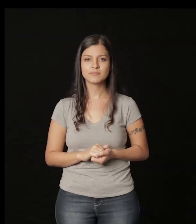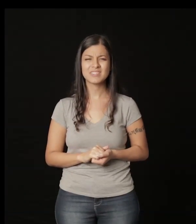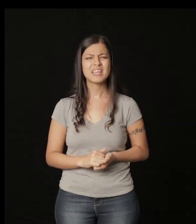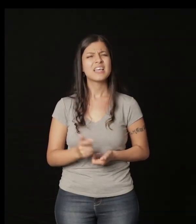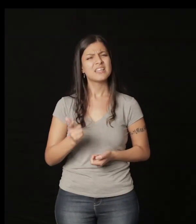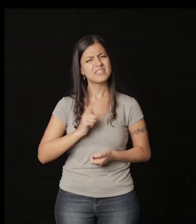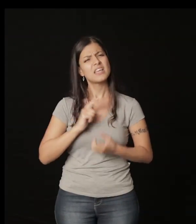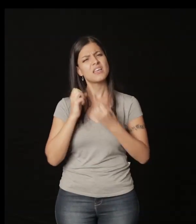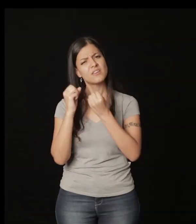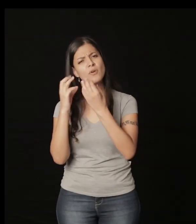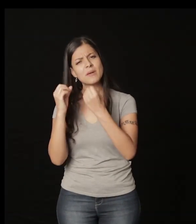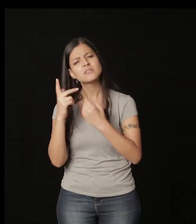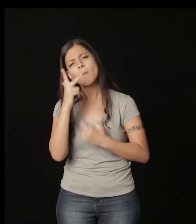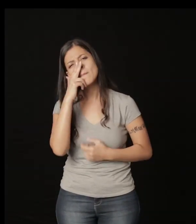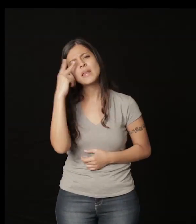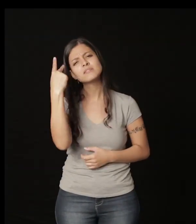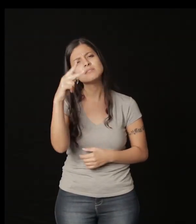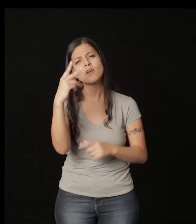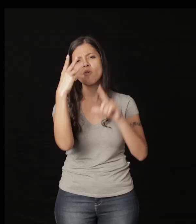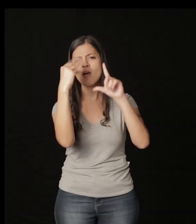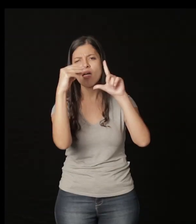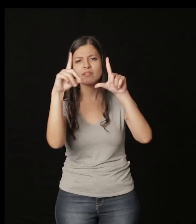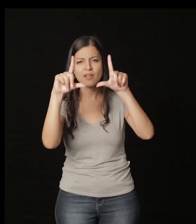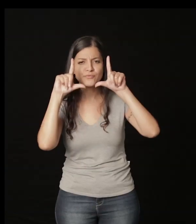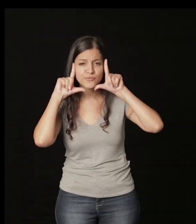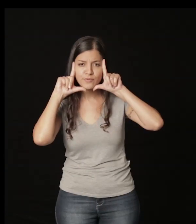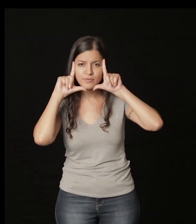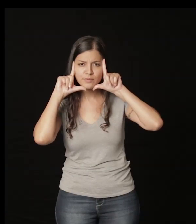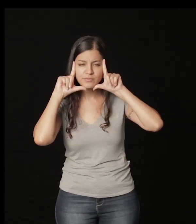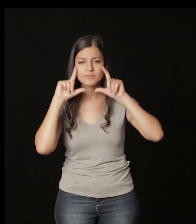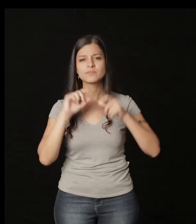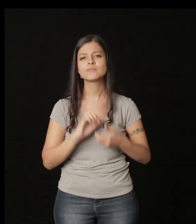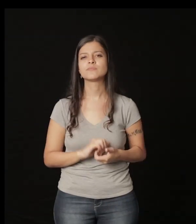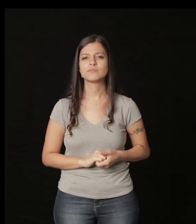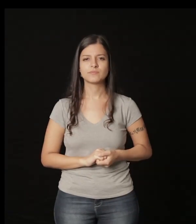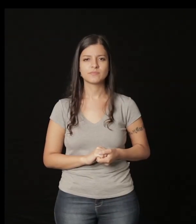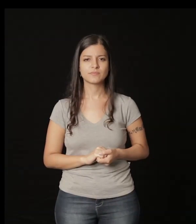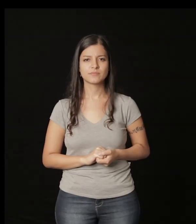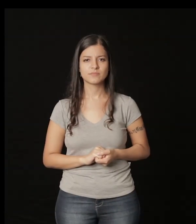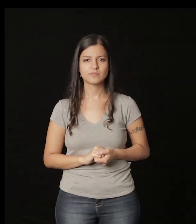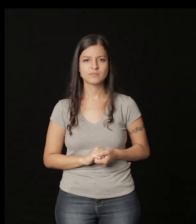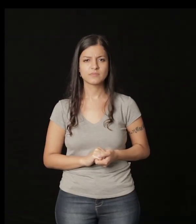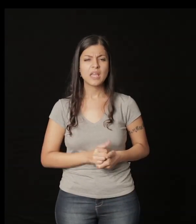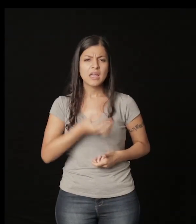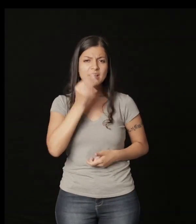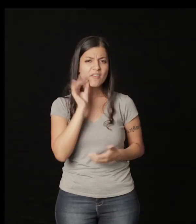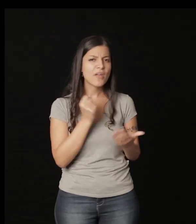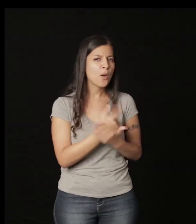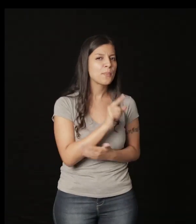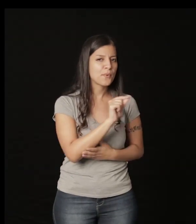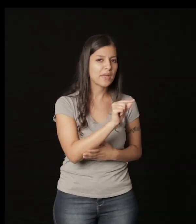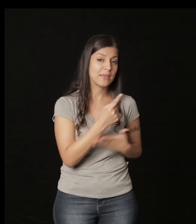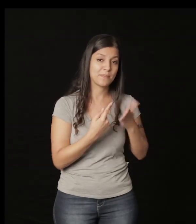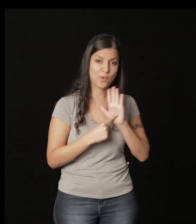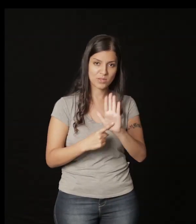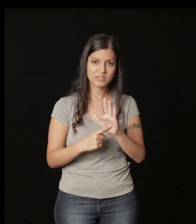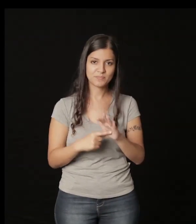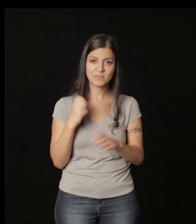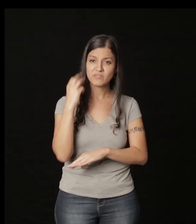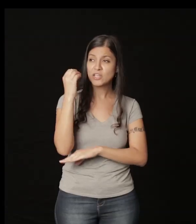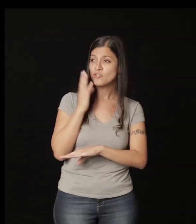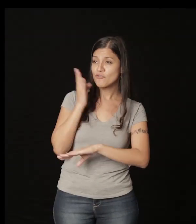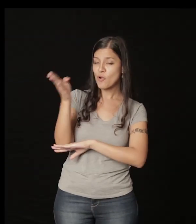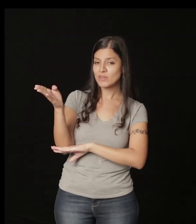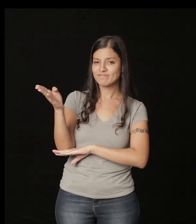that's out there, and it exists as a kind of portrait of you. It describes what you bought, for breakfast. It